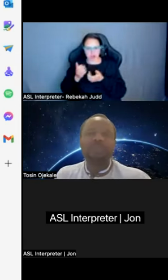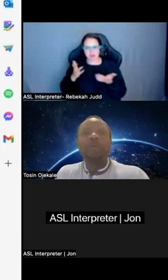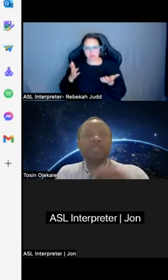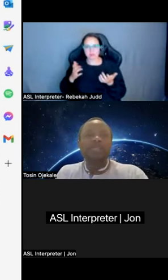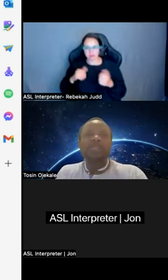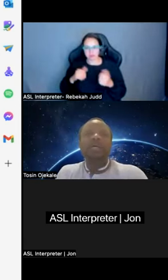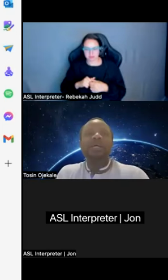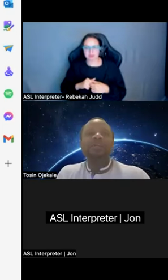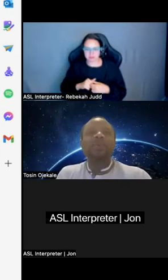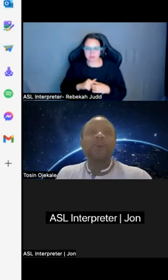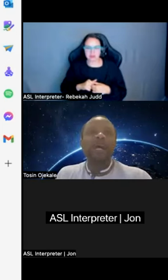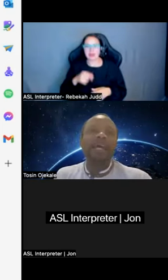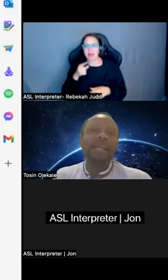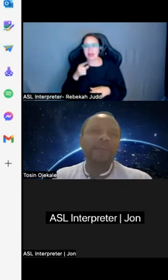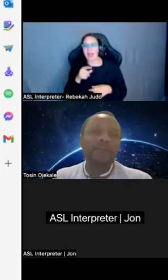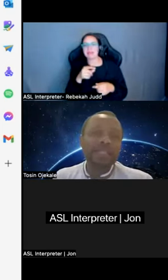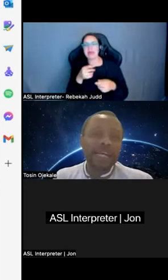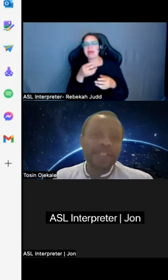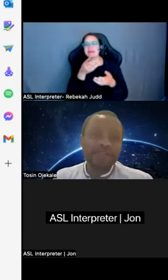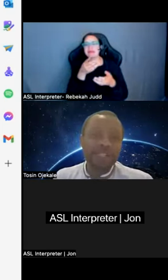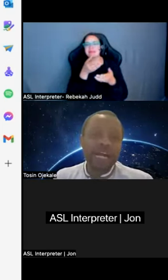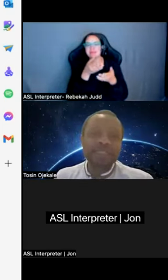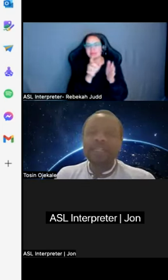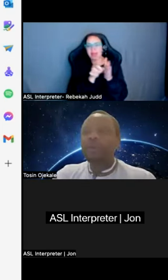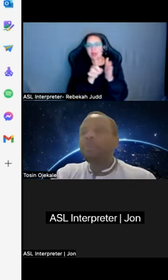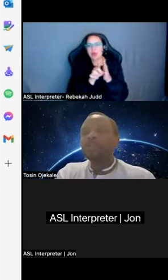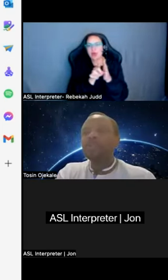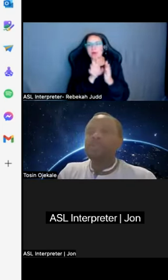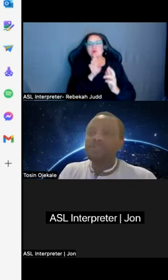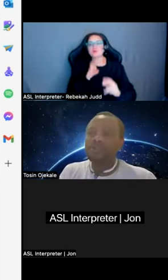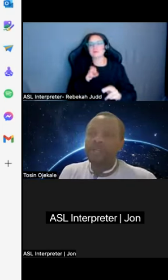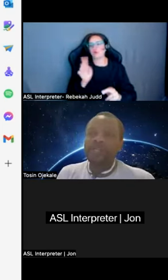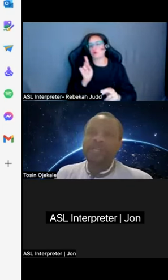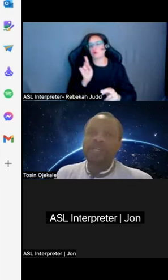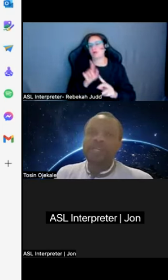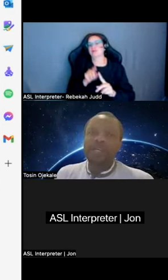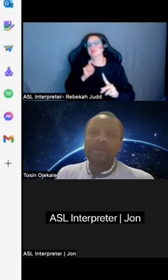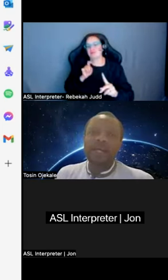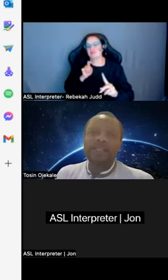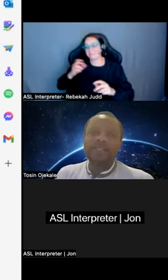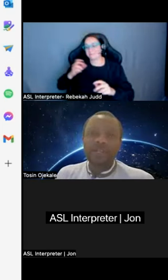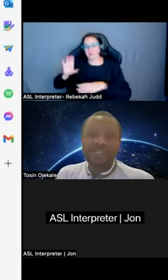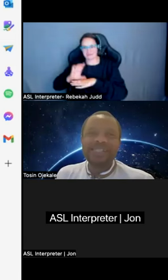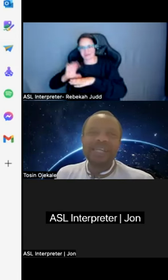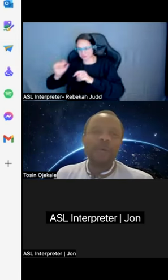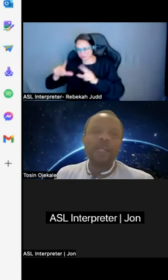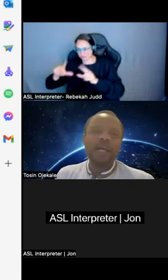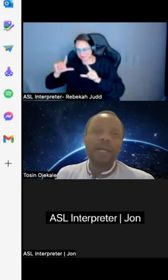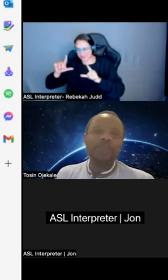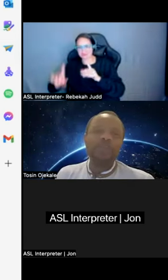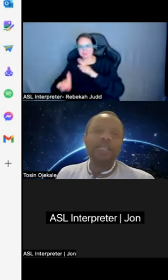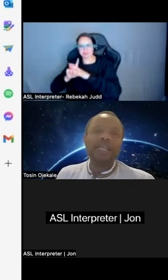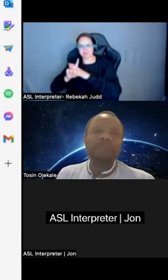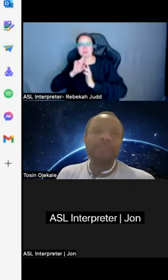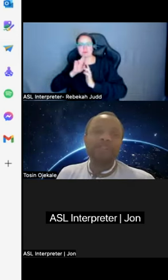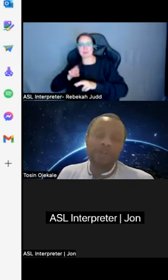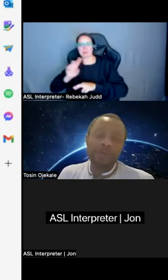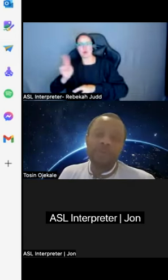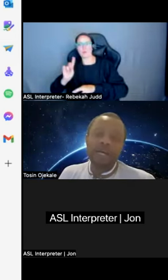sensors reporting. So when any of this gets triggered, they report on the screen, right? Just the same way you see